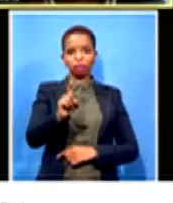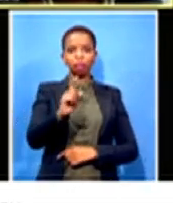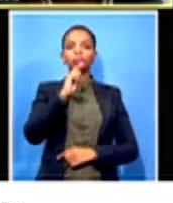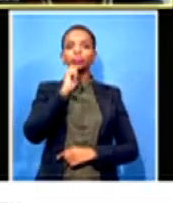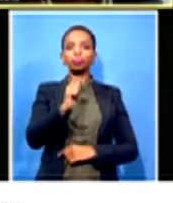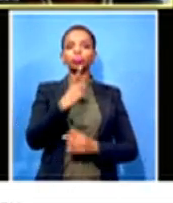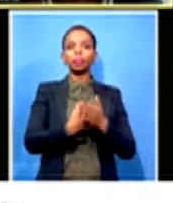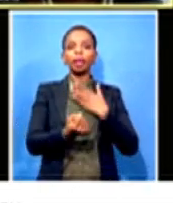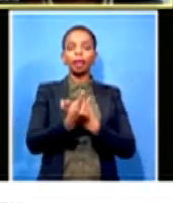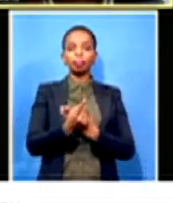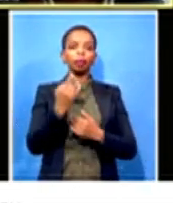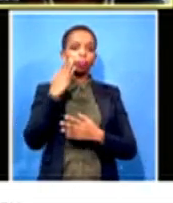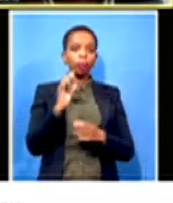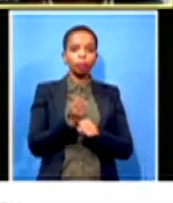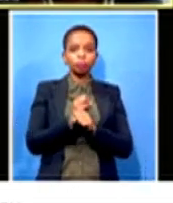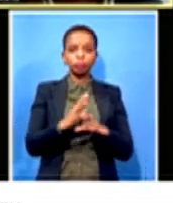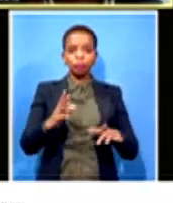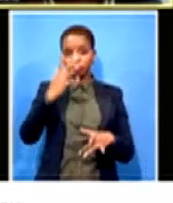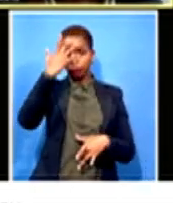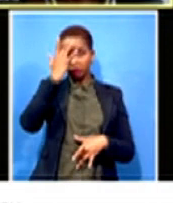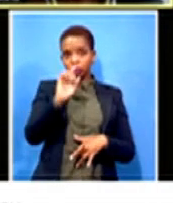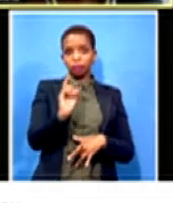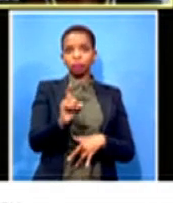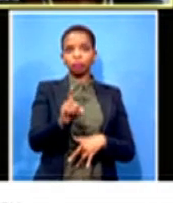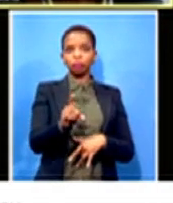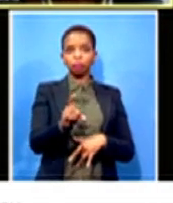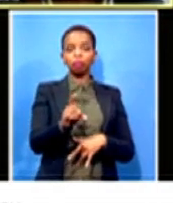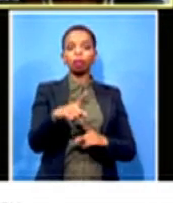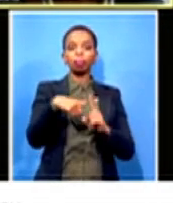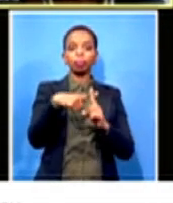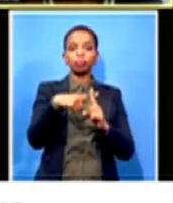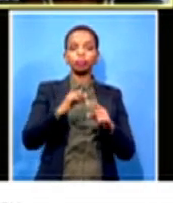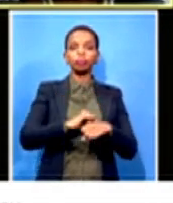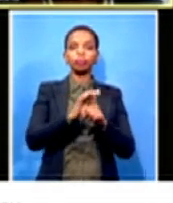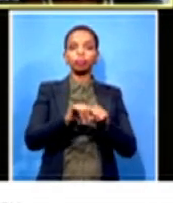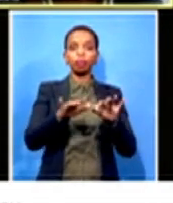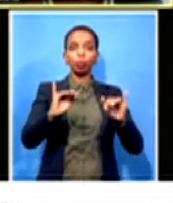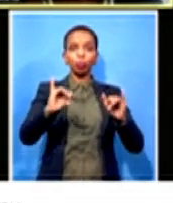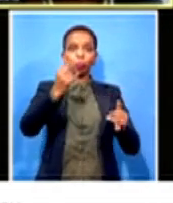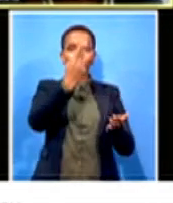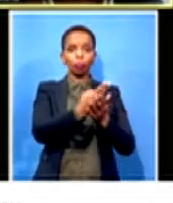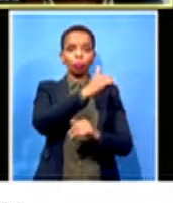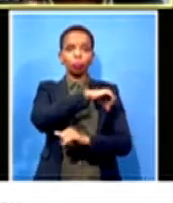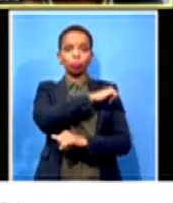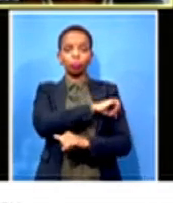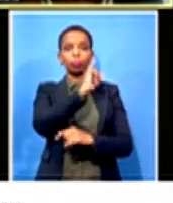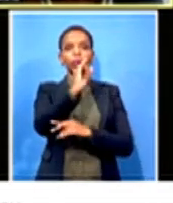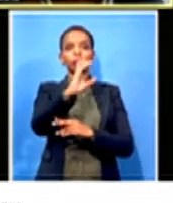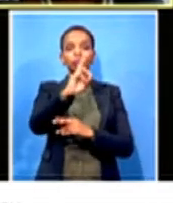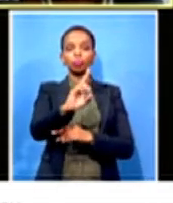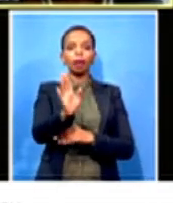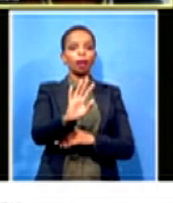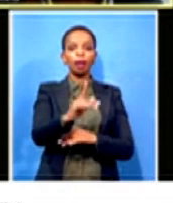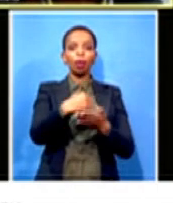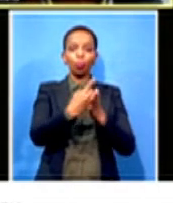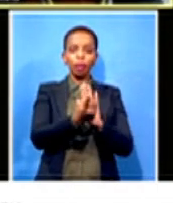children first become positive for COVID-19. It's something that happens a few weeks later after the infection. But what I wanted